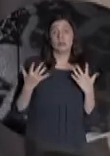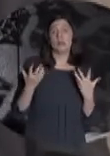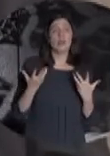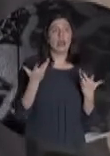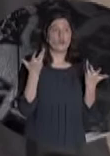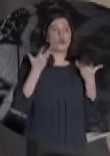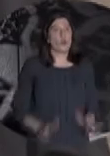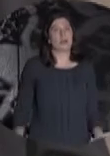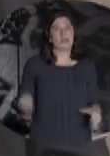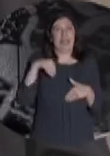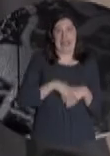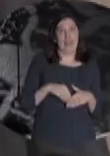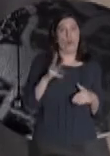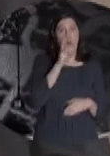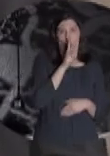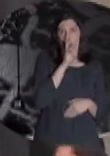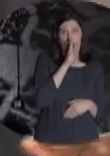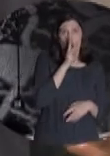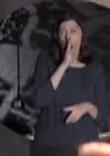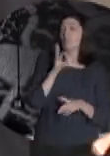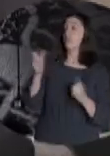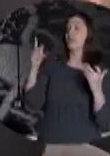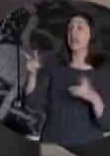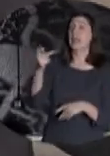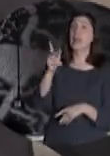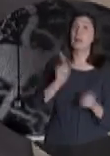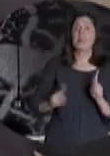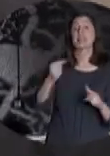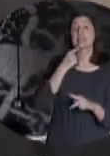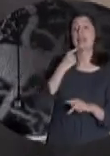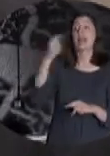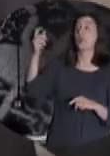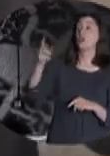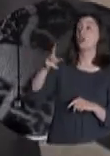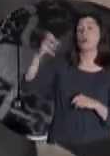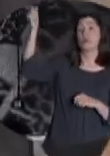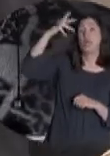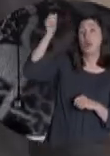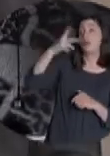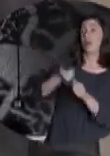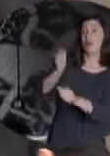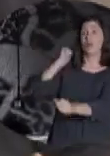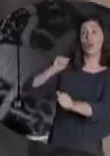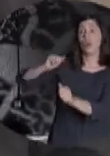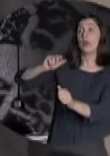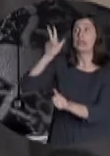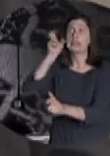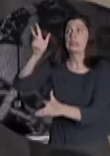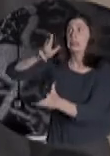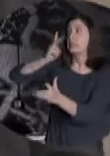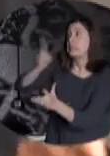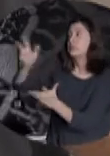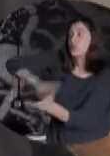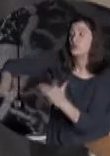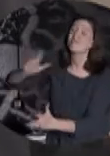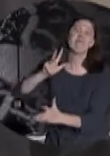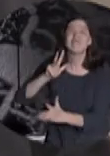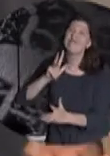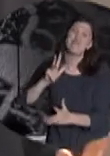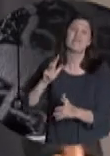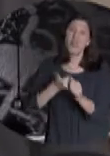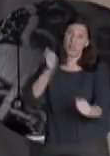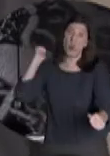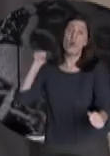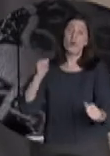be in water. A lot of people say, oh, I like to go take a shower when it's raining so I can just avoid the storm, but that's not a good idea because those electrical currents